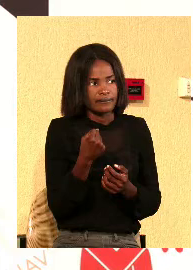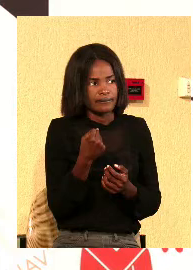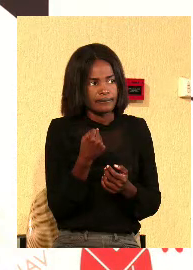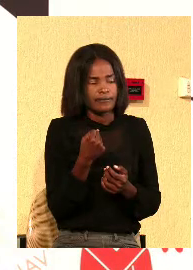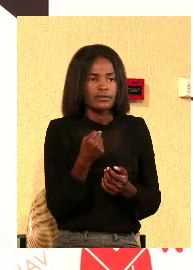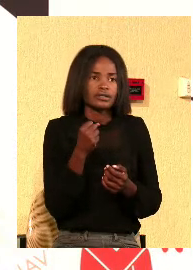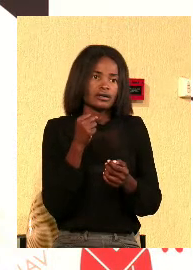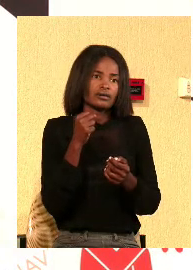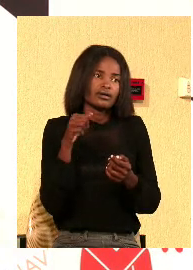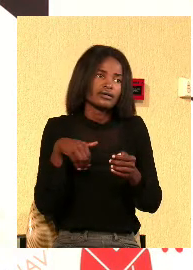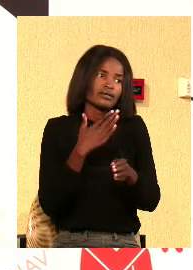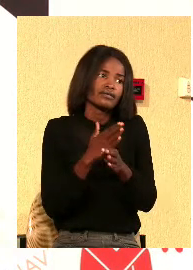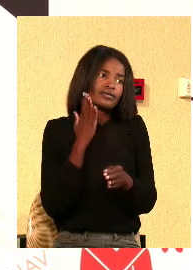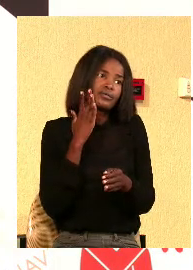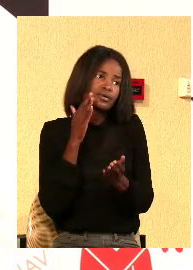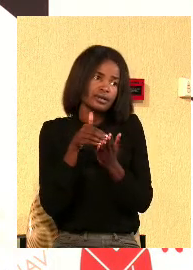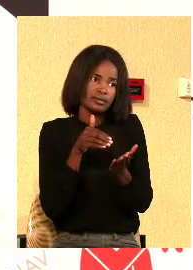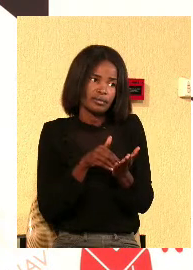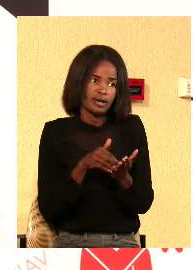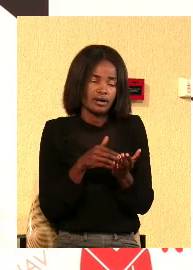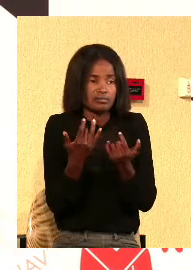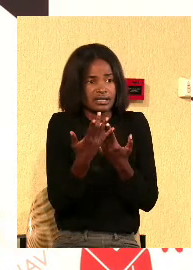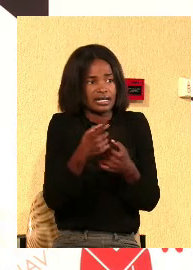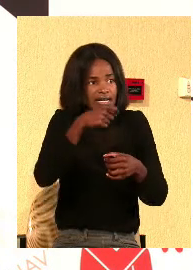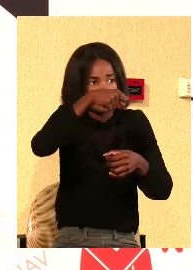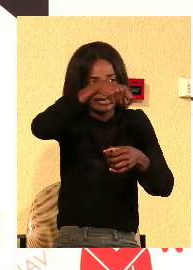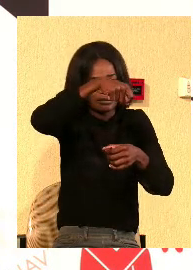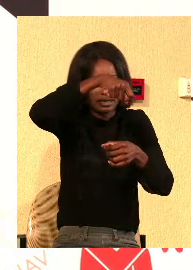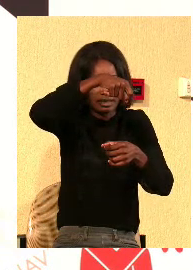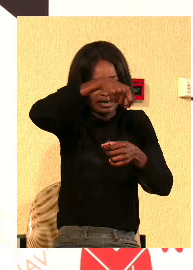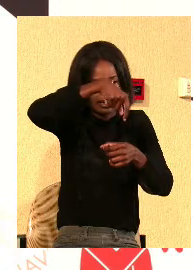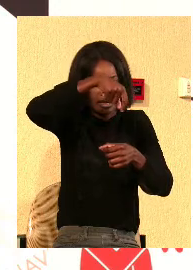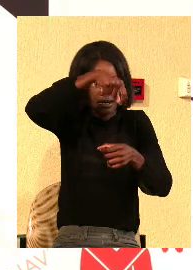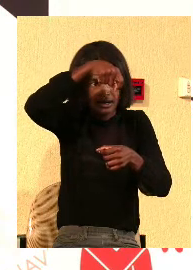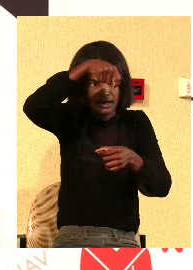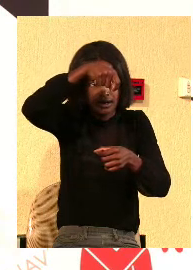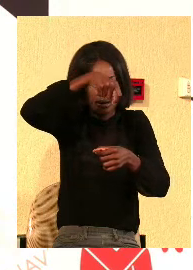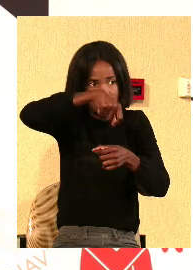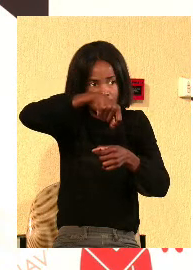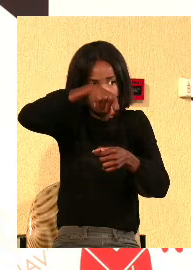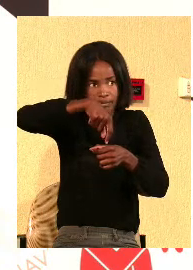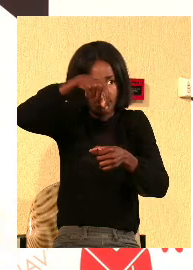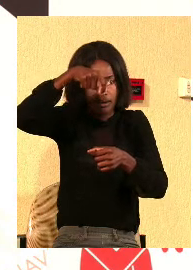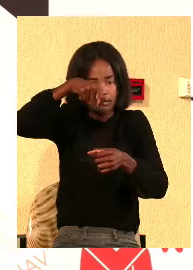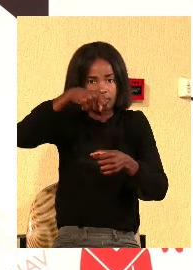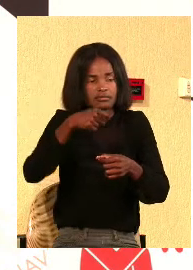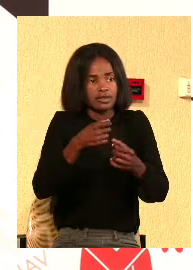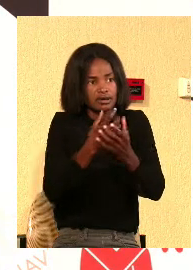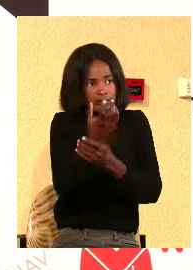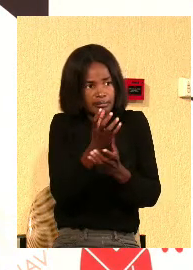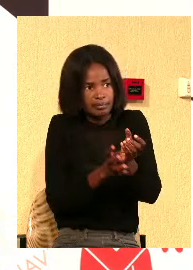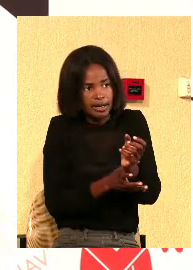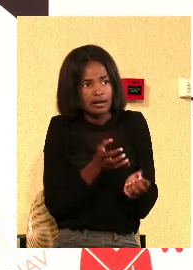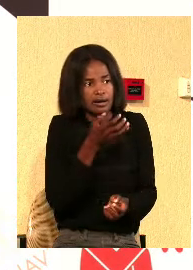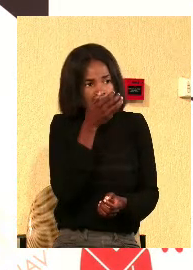of arrival, some not yet. But according to our projection, we have placed these